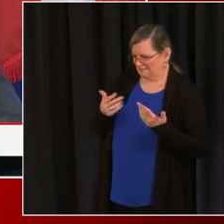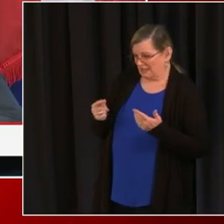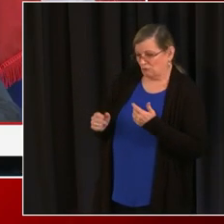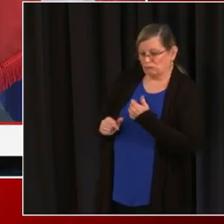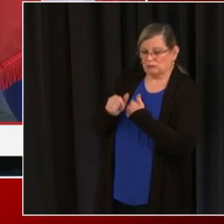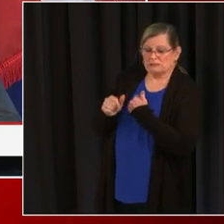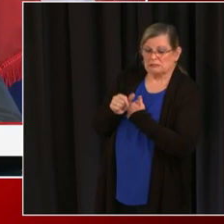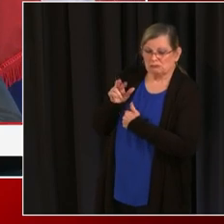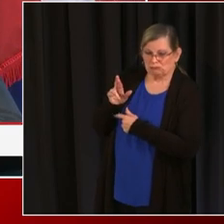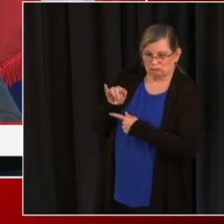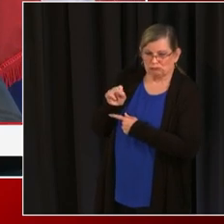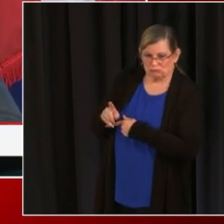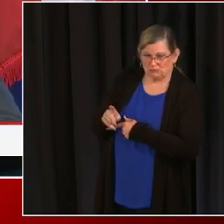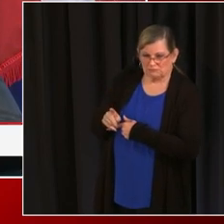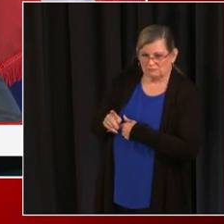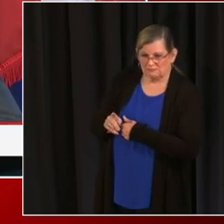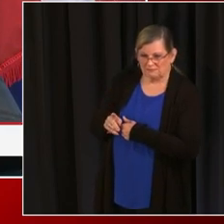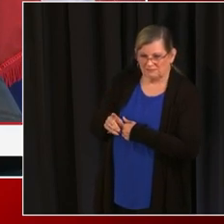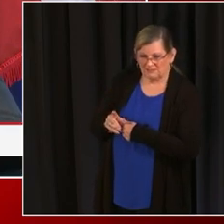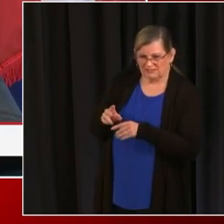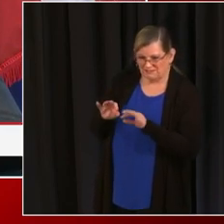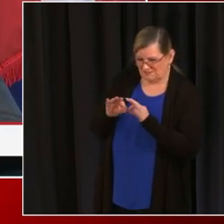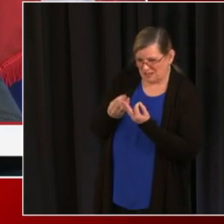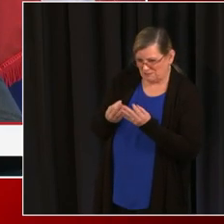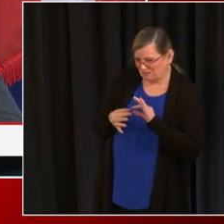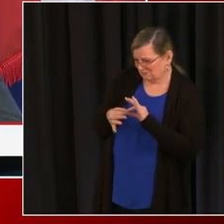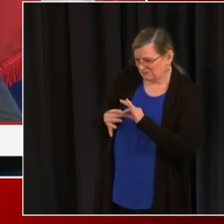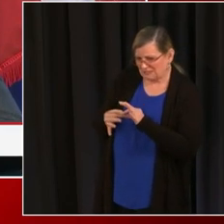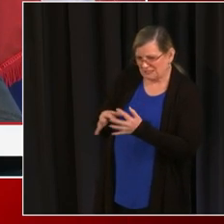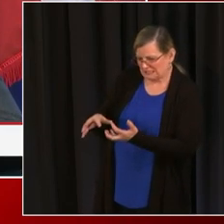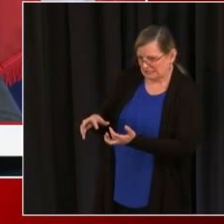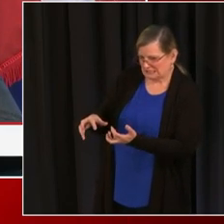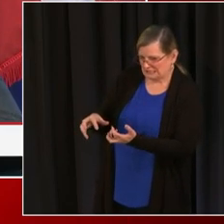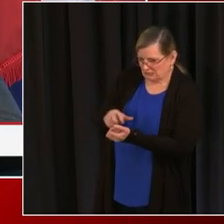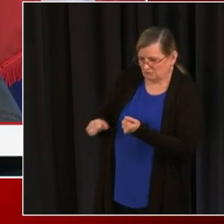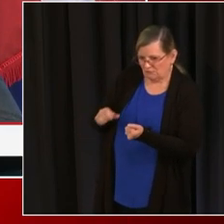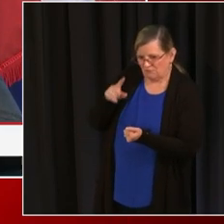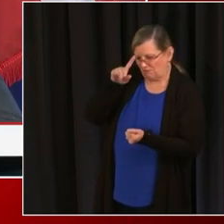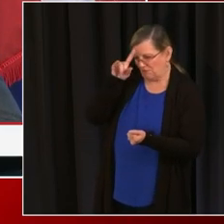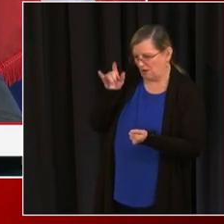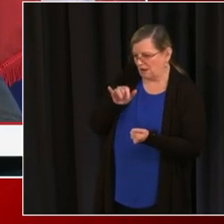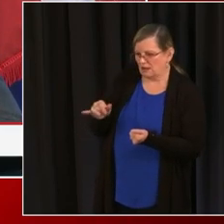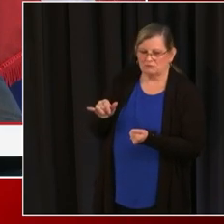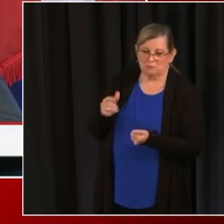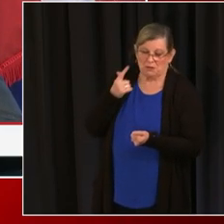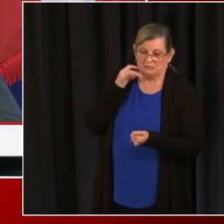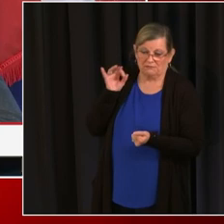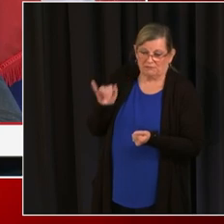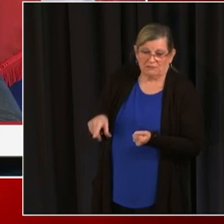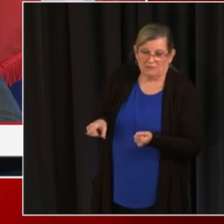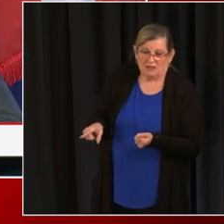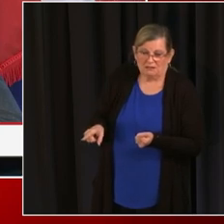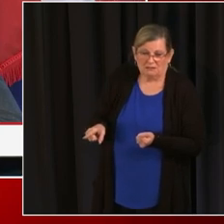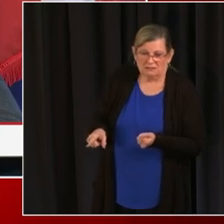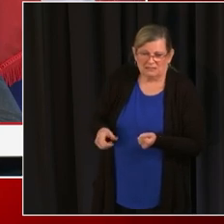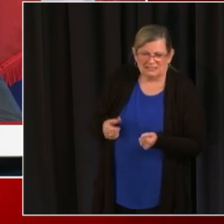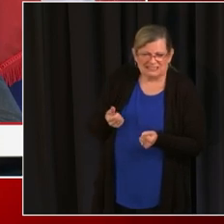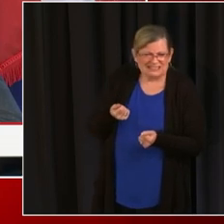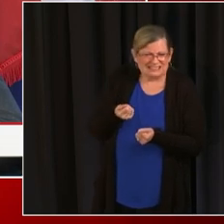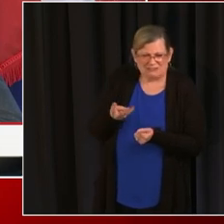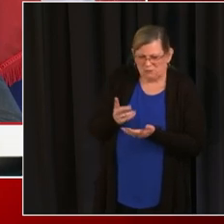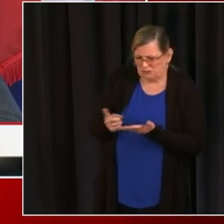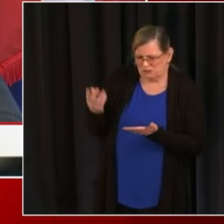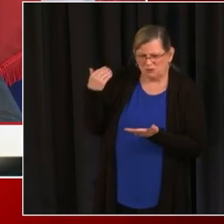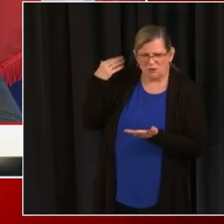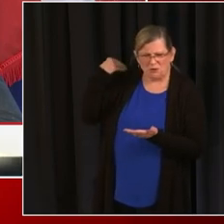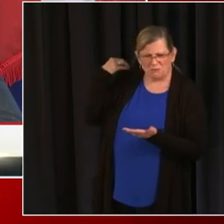I'm sure, are destroyed by what happened. Several weeks ago, I know Chief Conte spoke to